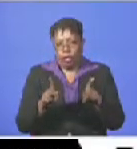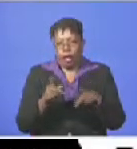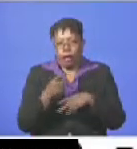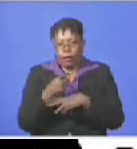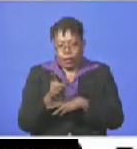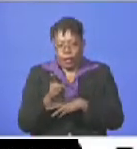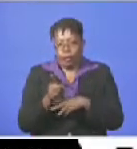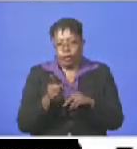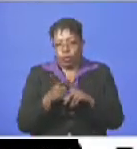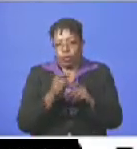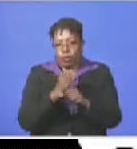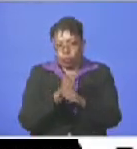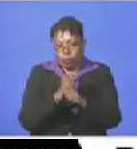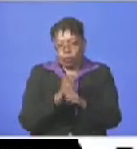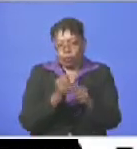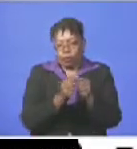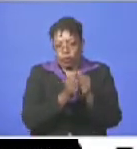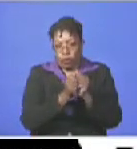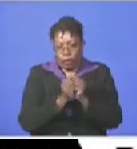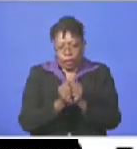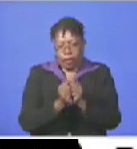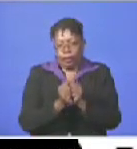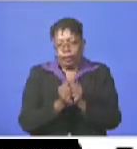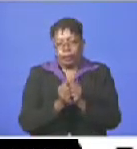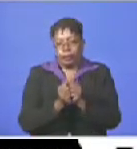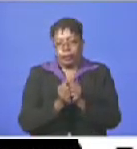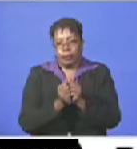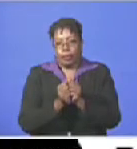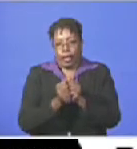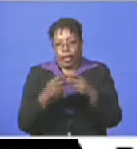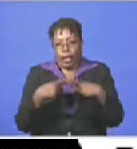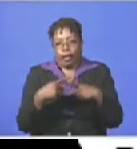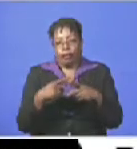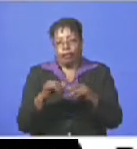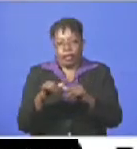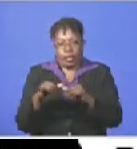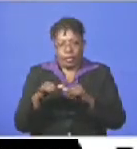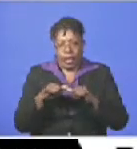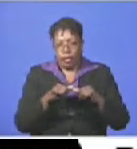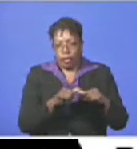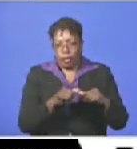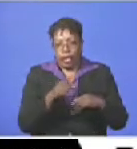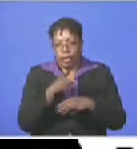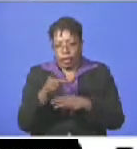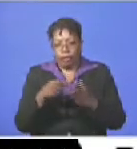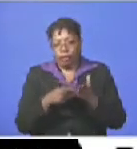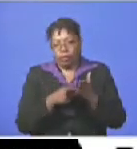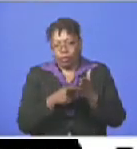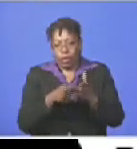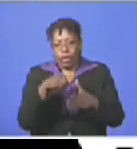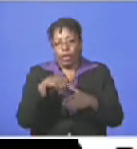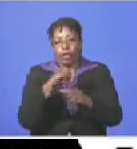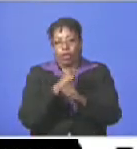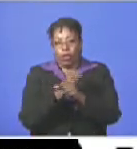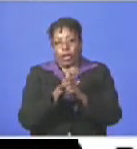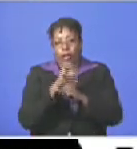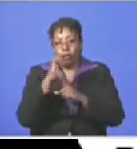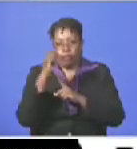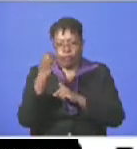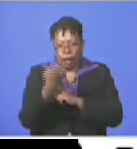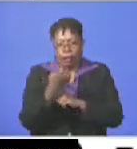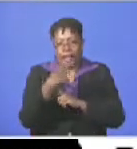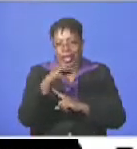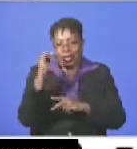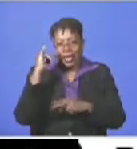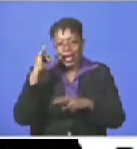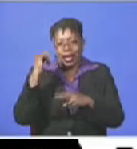to network, to benchmark the standards that they display in our work environment, and to